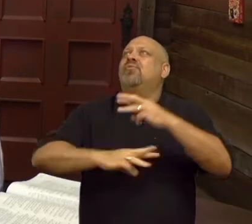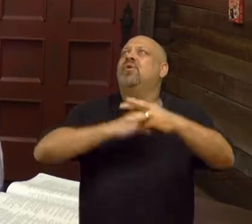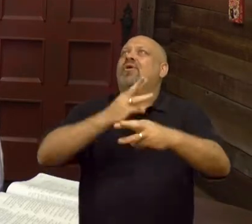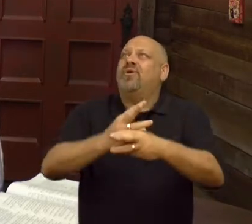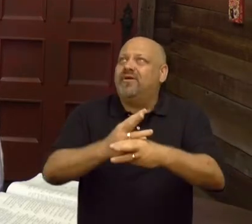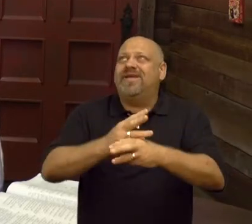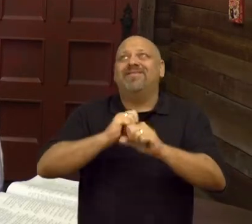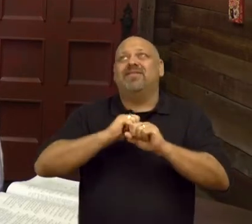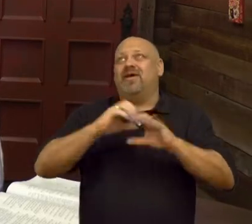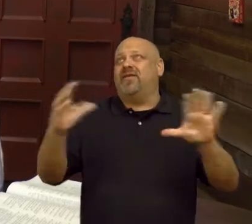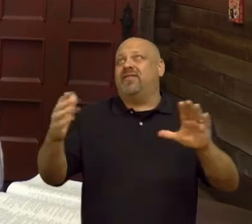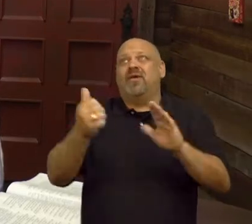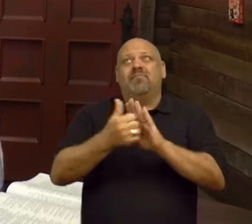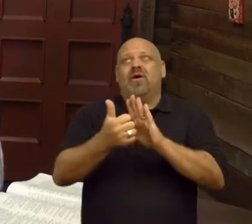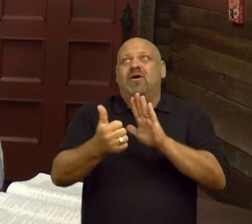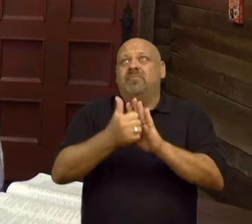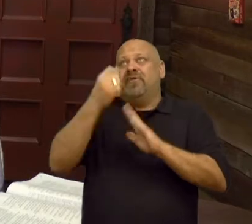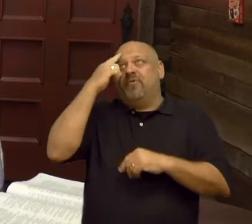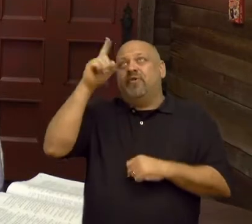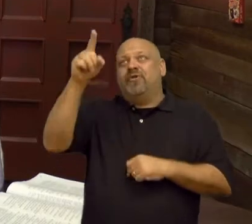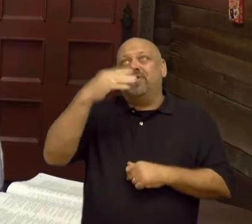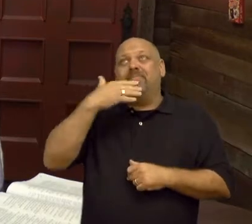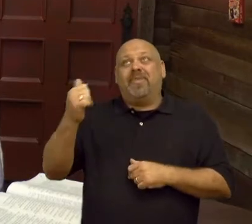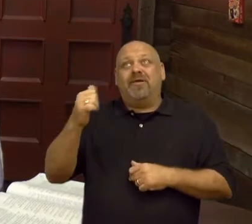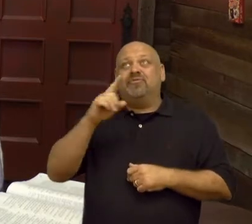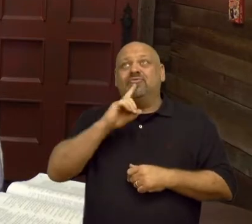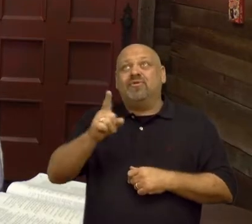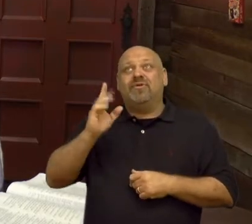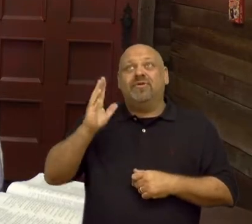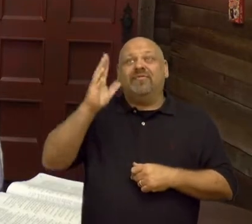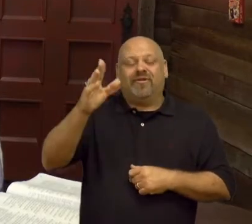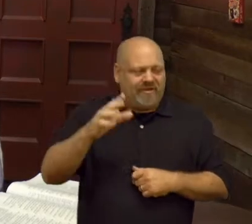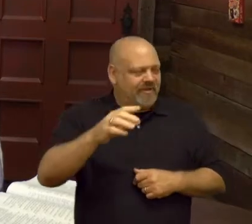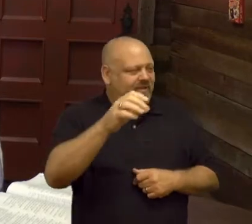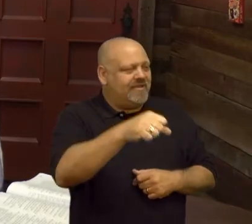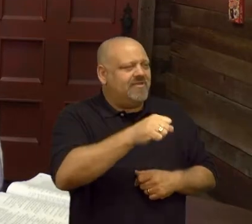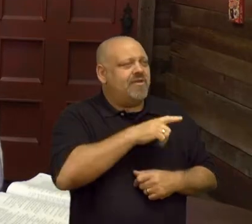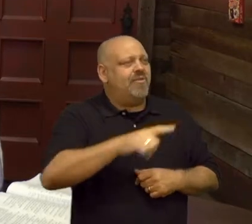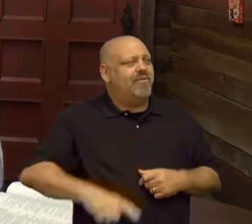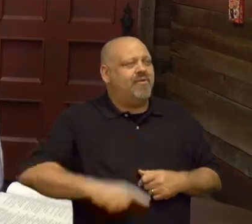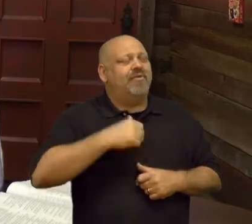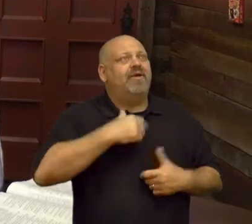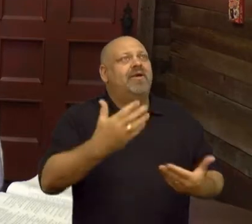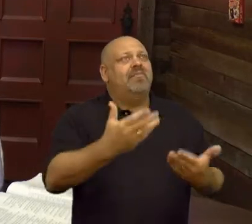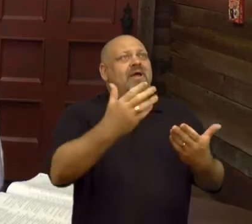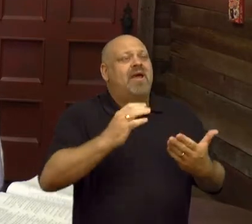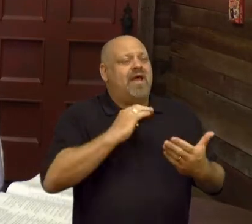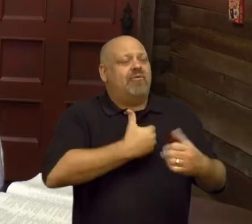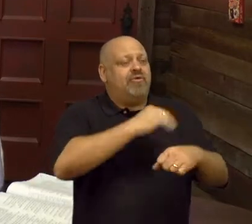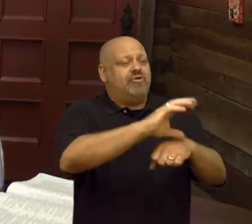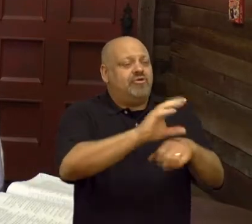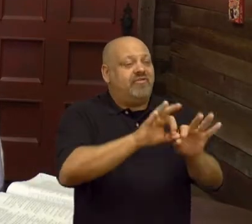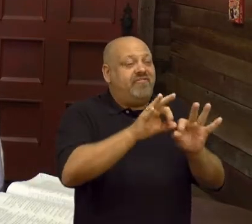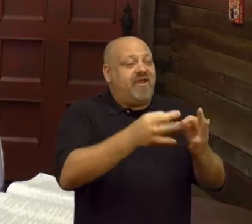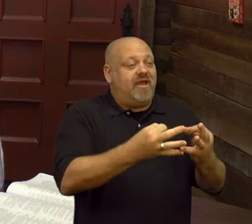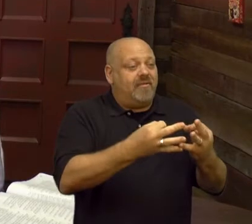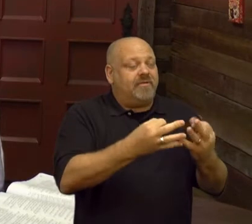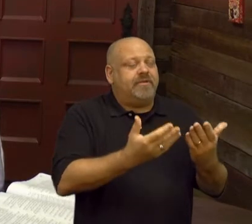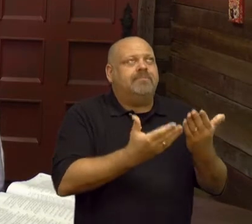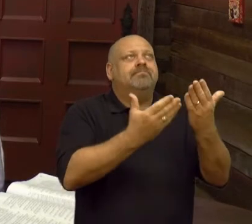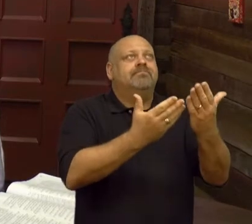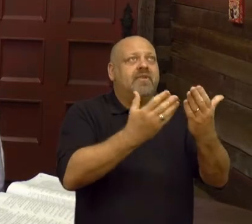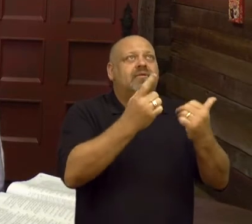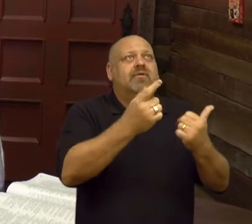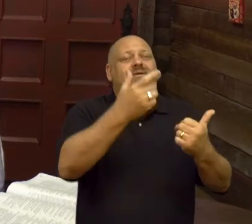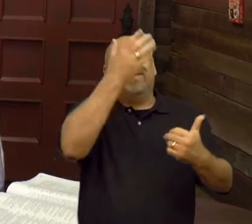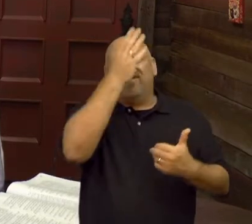world. Lord, nothing is impossible for you, and the best truly is yet to come. Yes, and Lord, I just lift up our